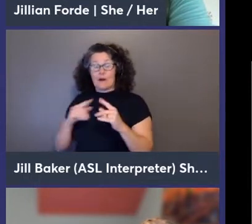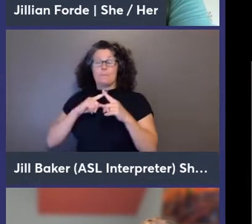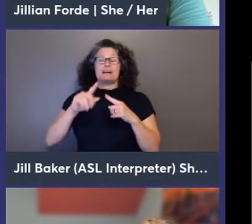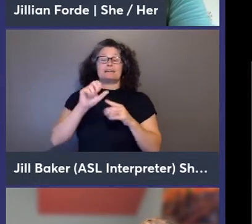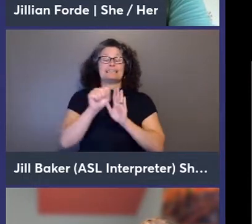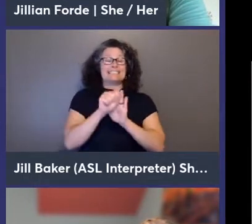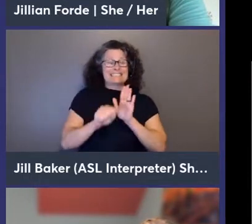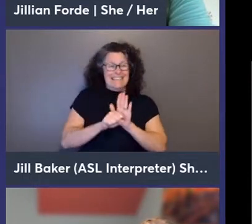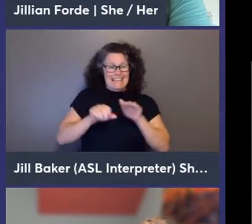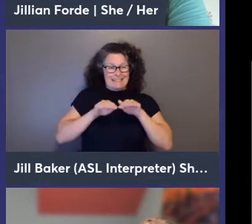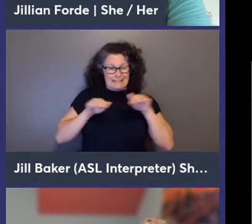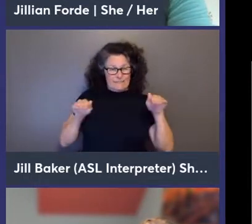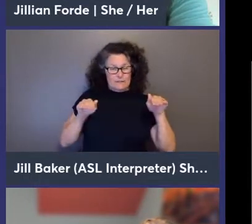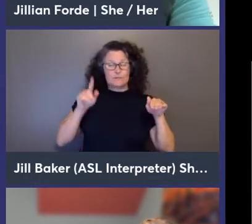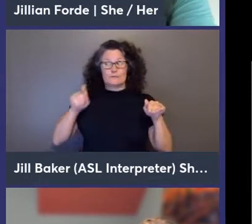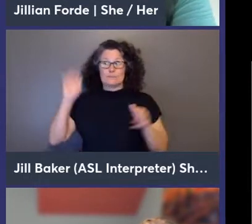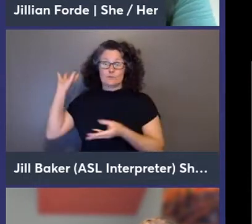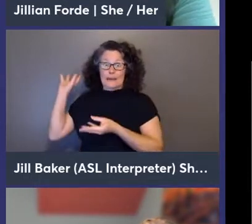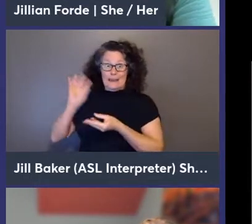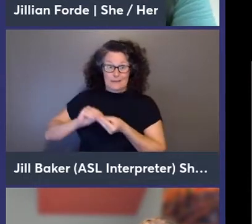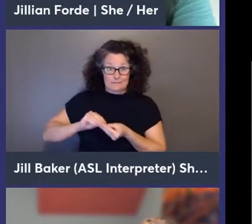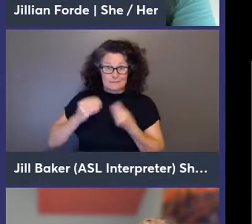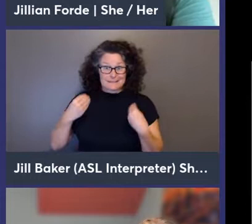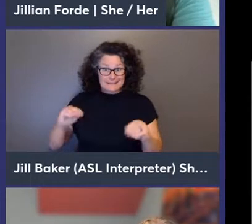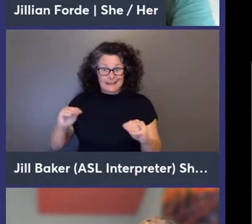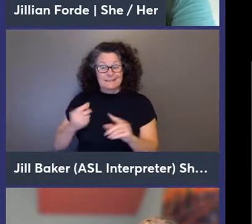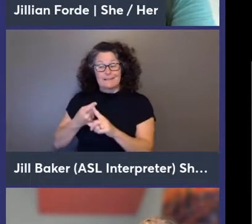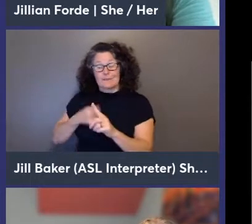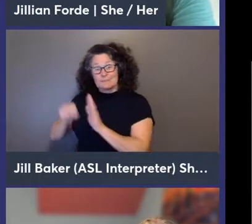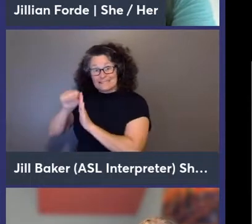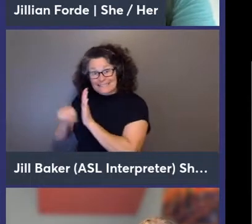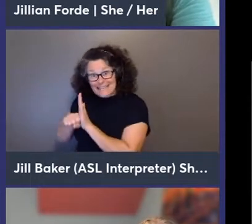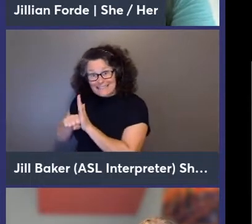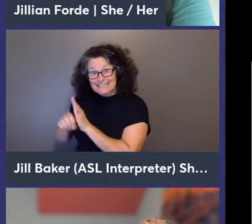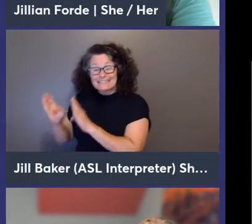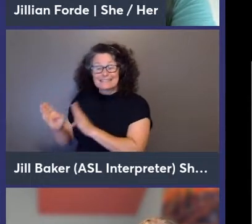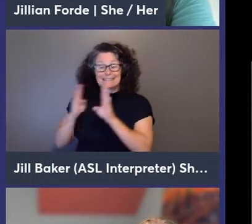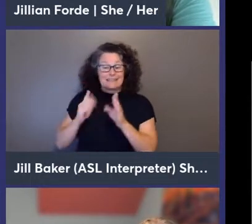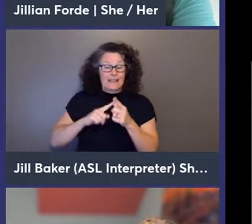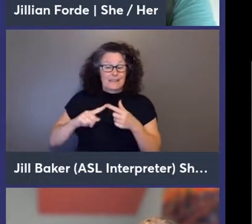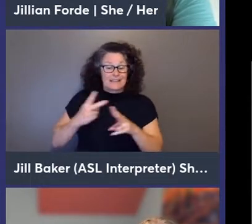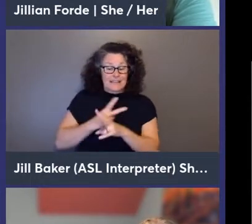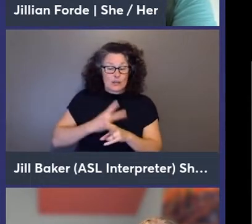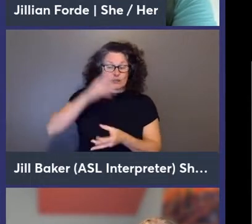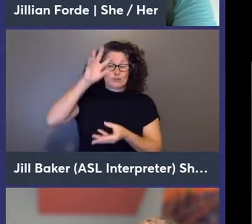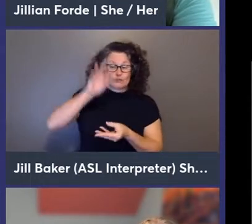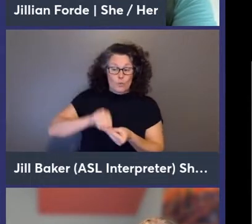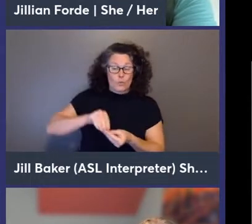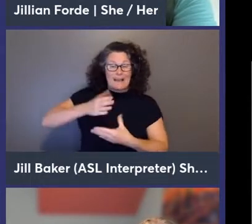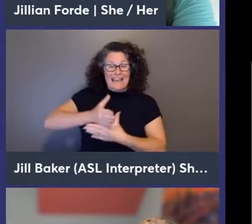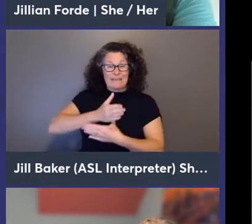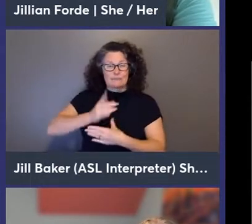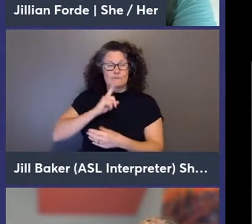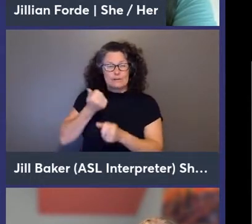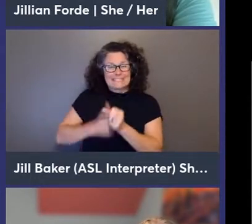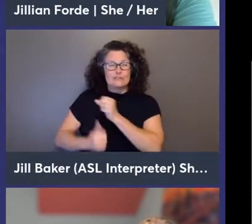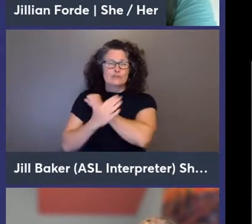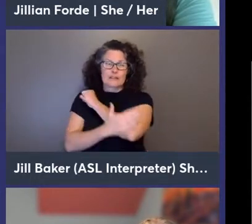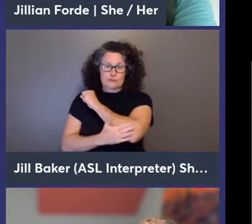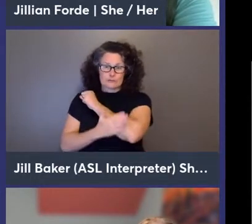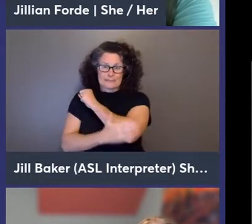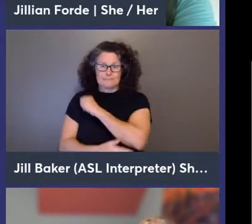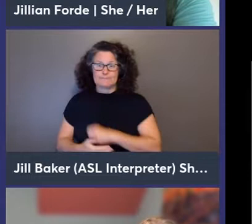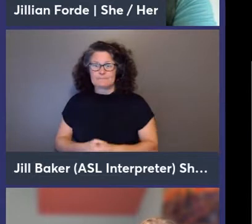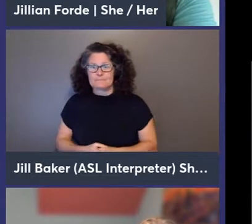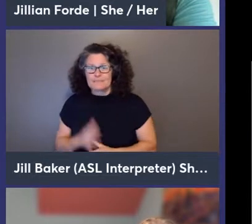So you need to aggregate the sales by the state and then calculate the total average for each country. There's